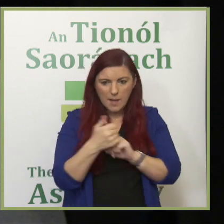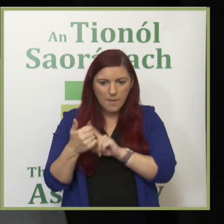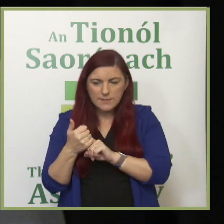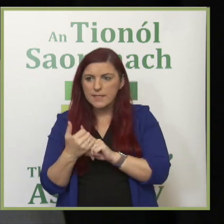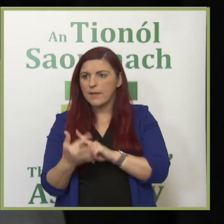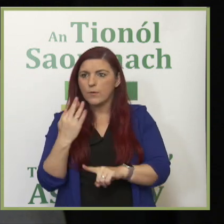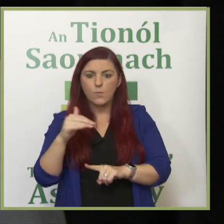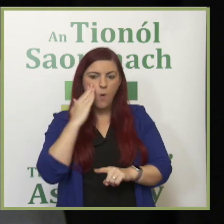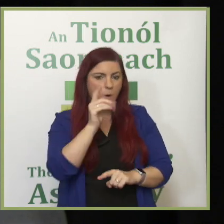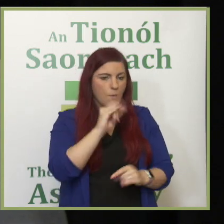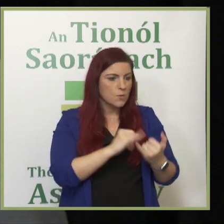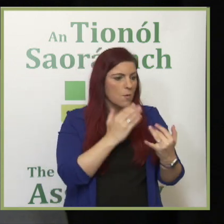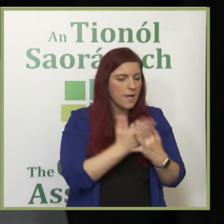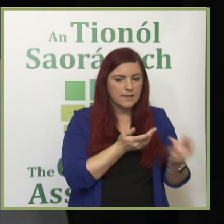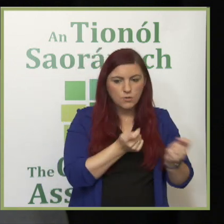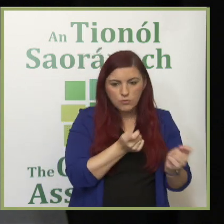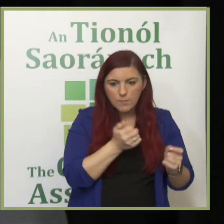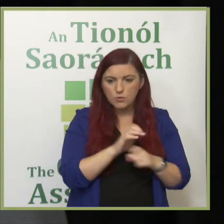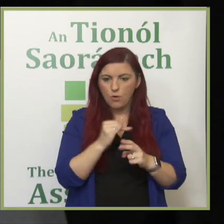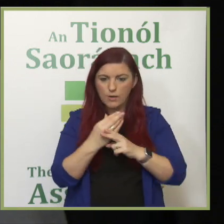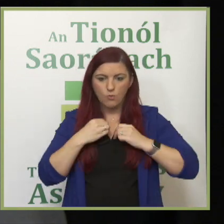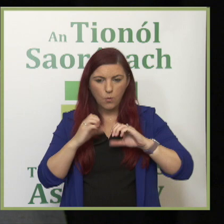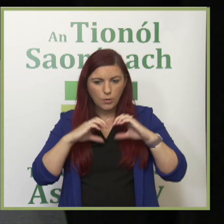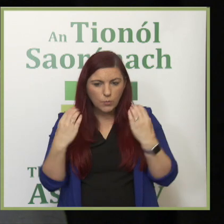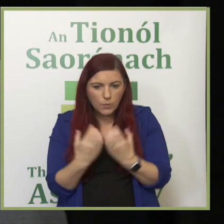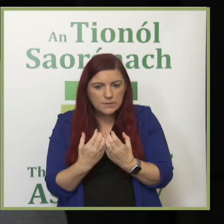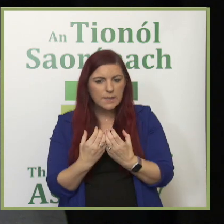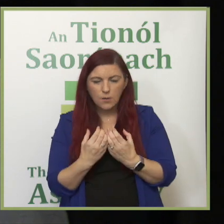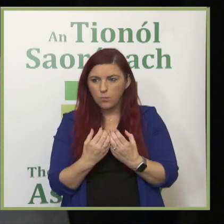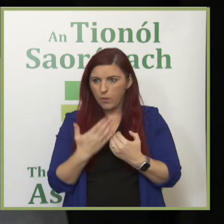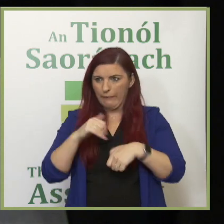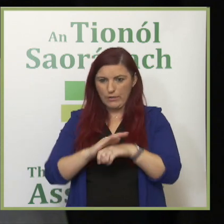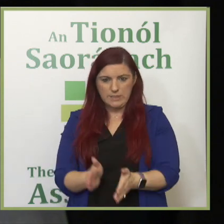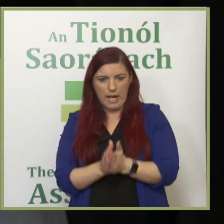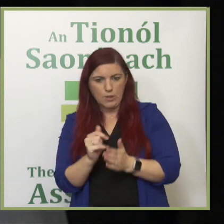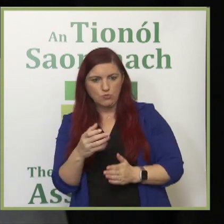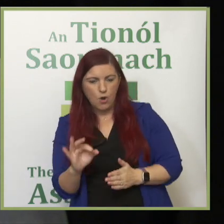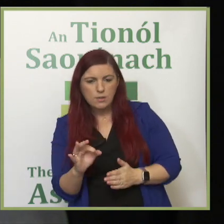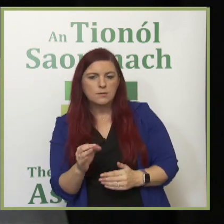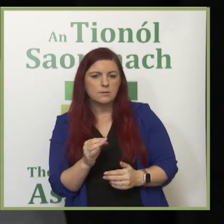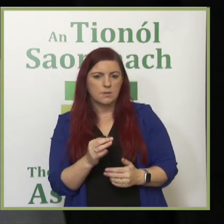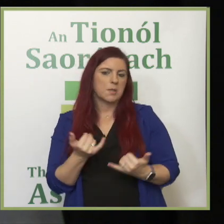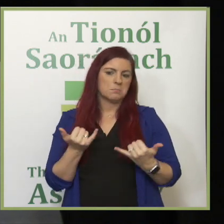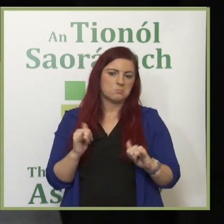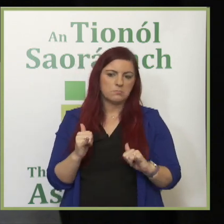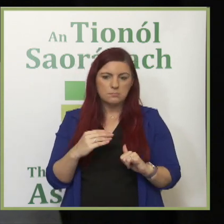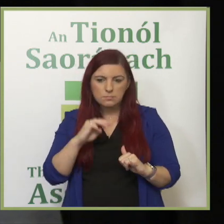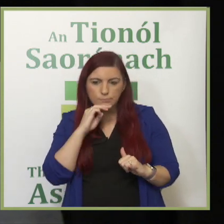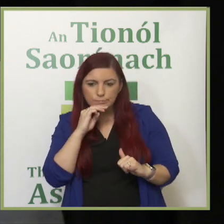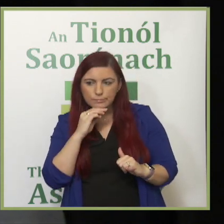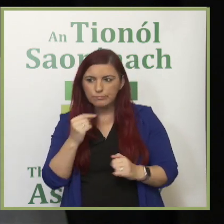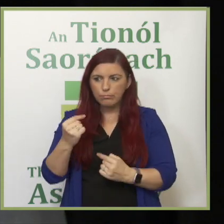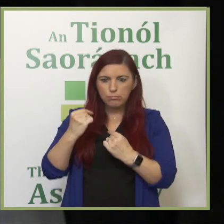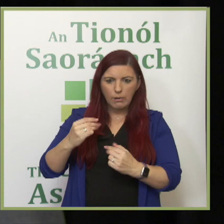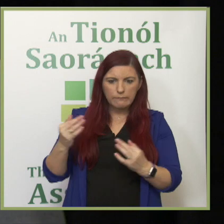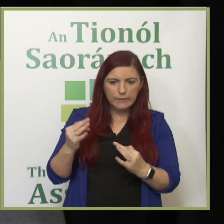treatment, or indeed in the communities where drug markets are operating and may be resulting in intimidation and